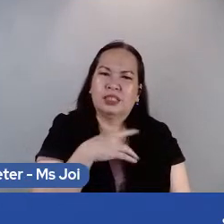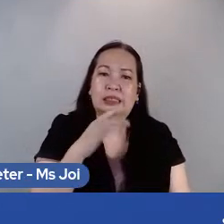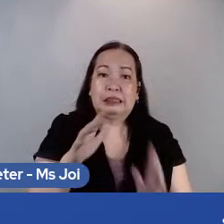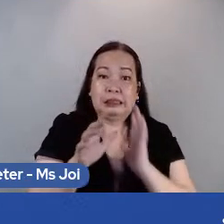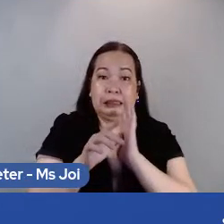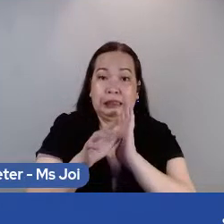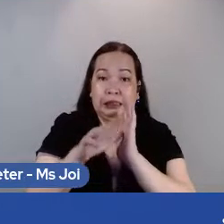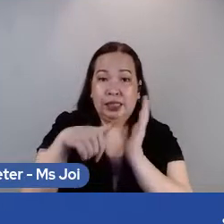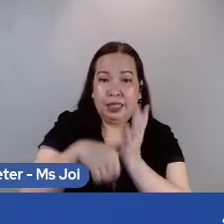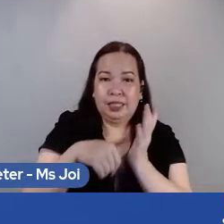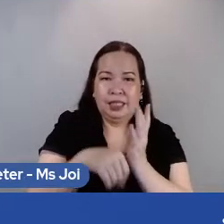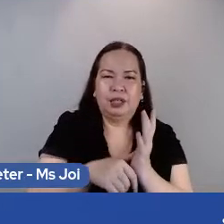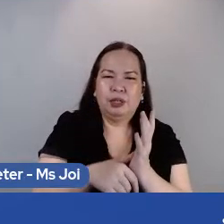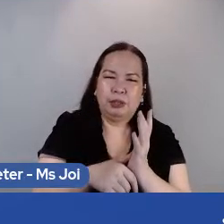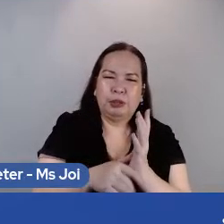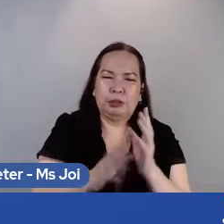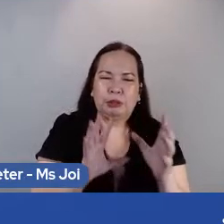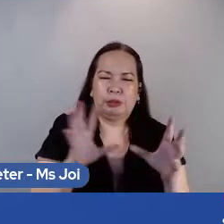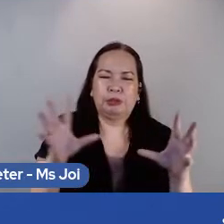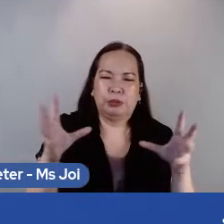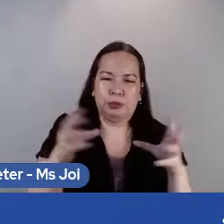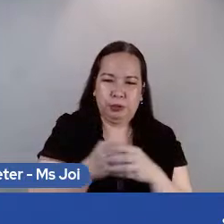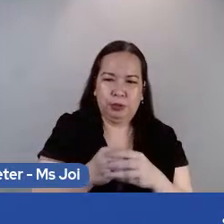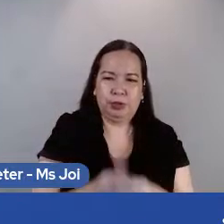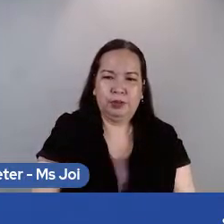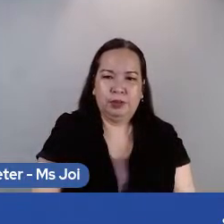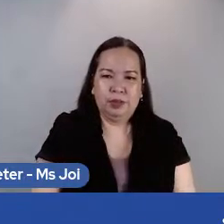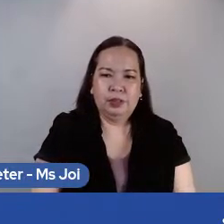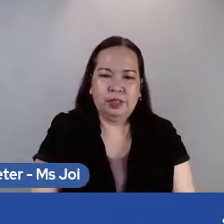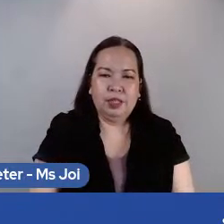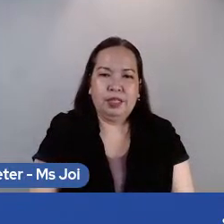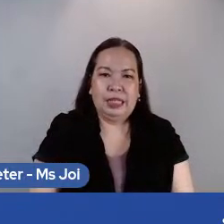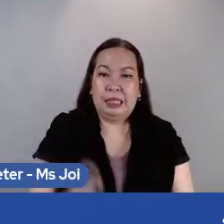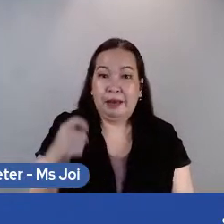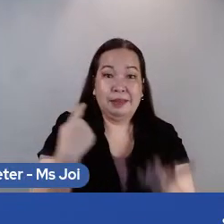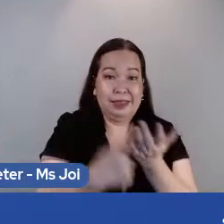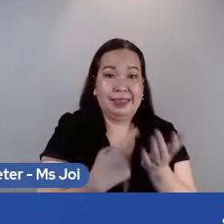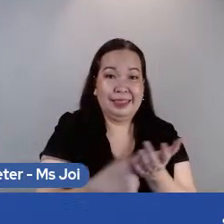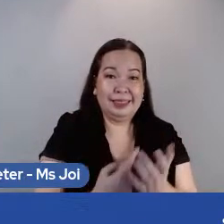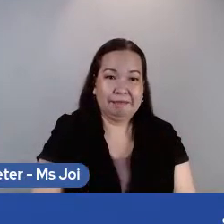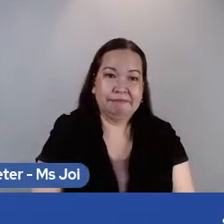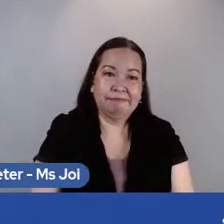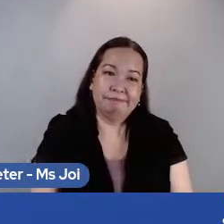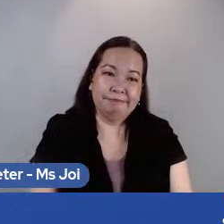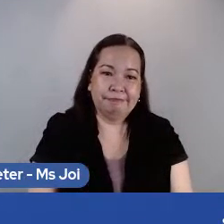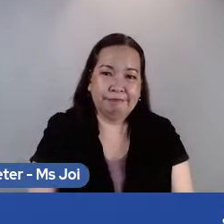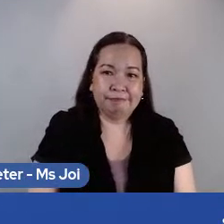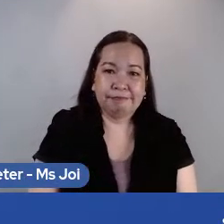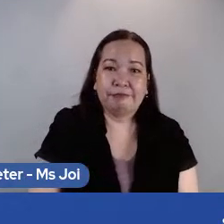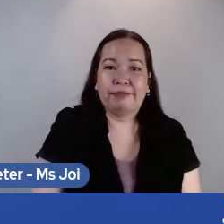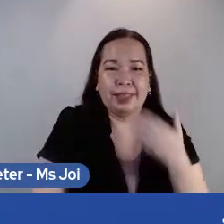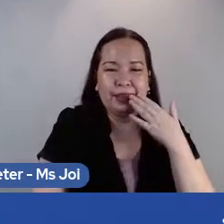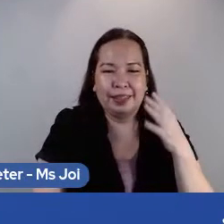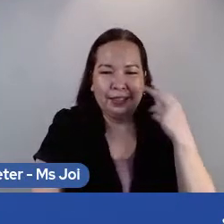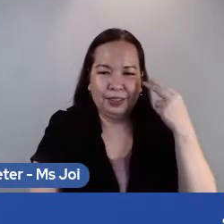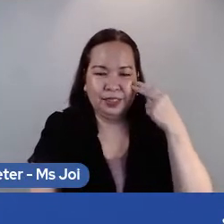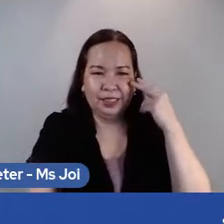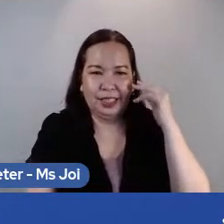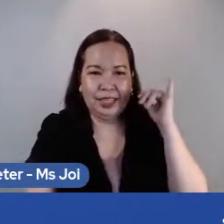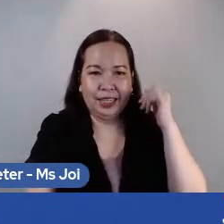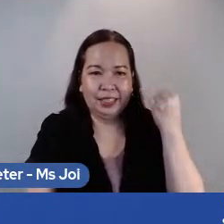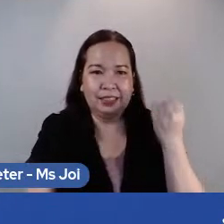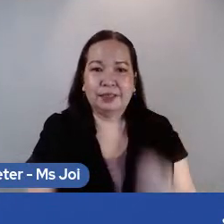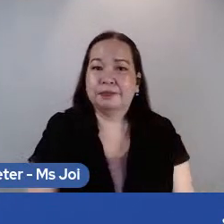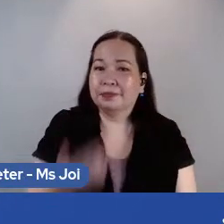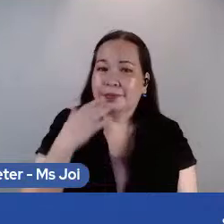are also topics that we should discuss. Thank you, Haj. Thank you, Carmela. Thank